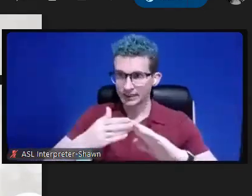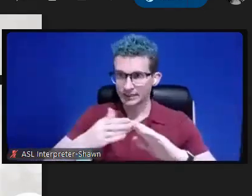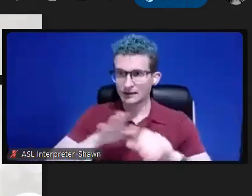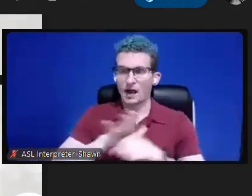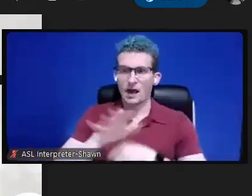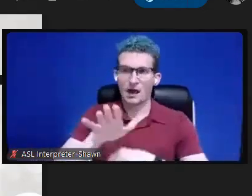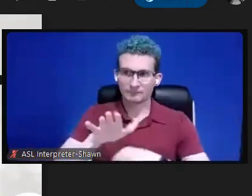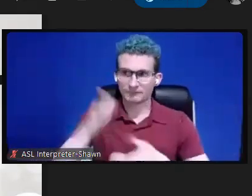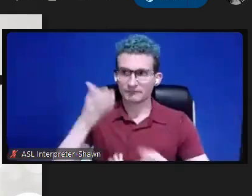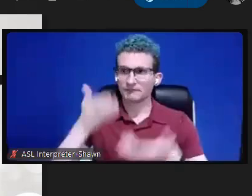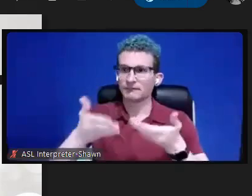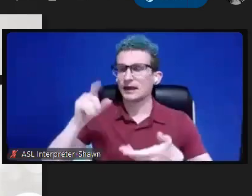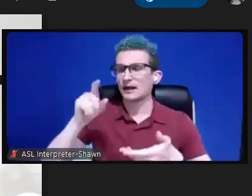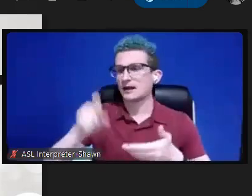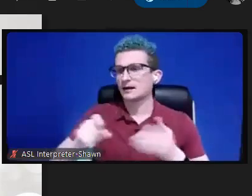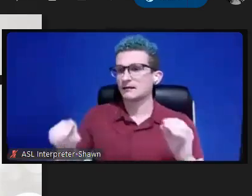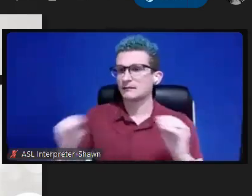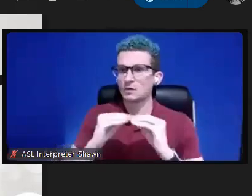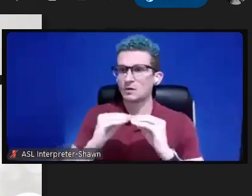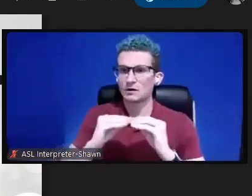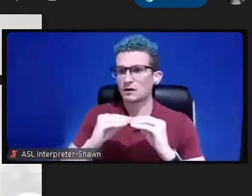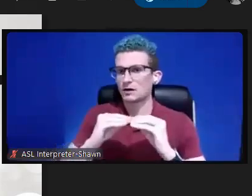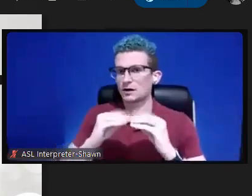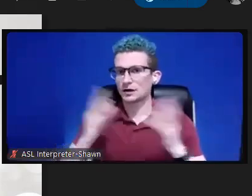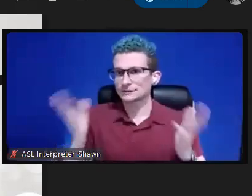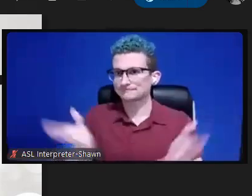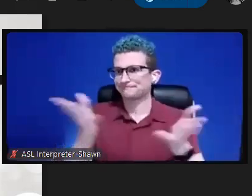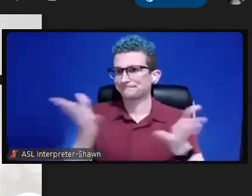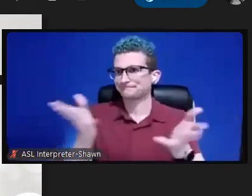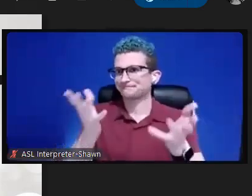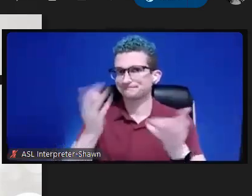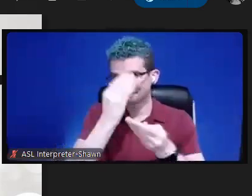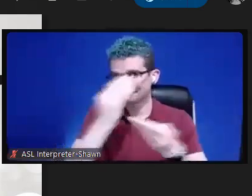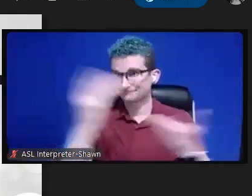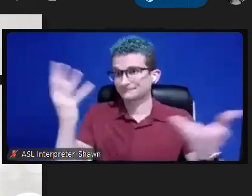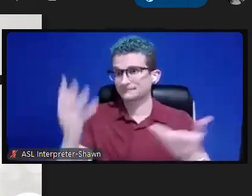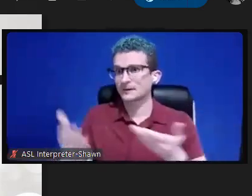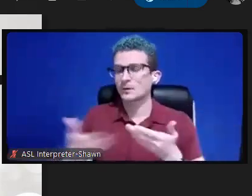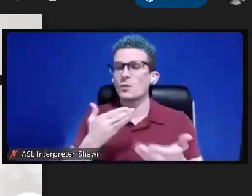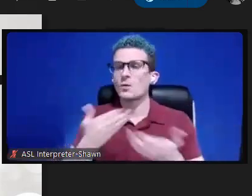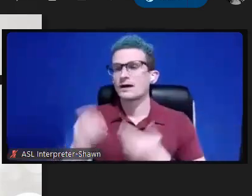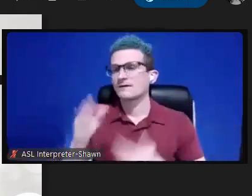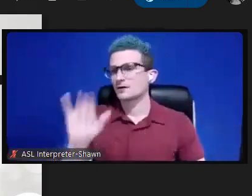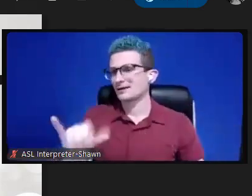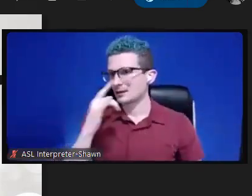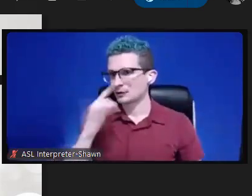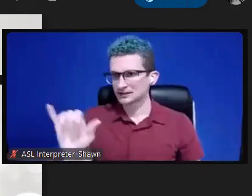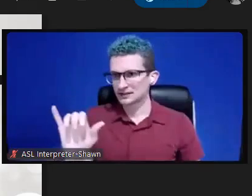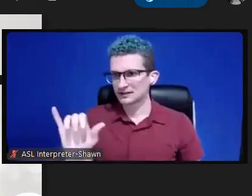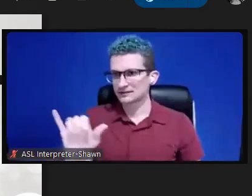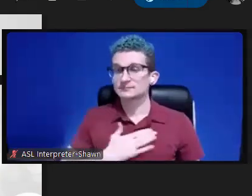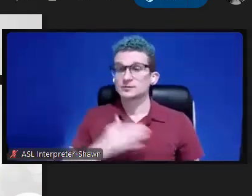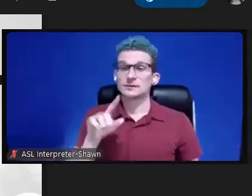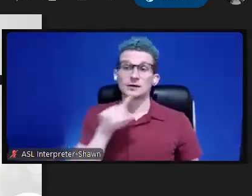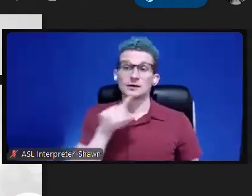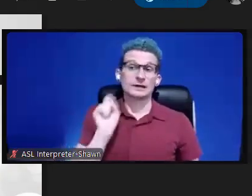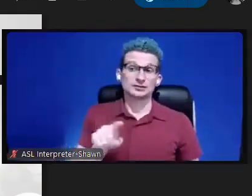some addition, you know, whatever that, you know, may look like. So my question is,